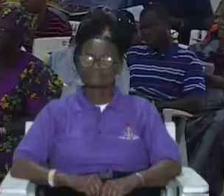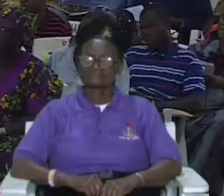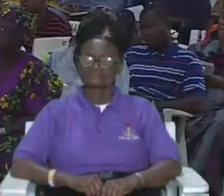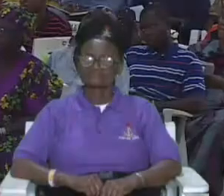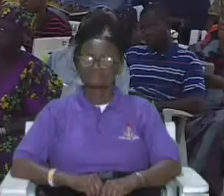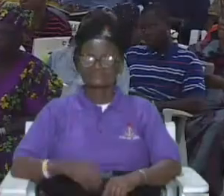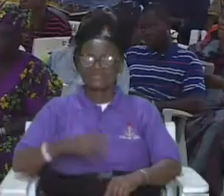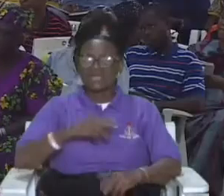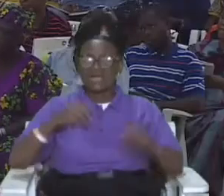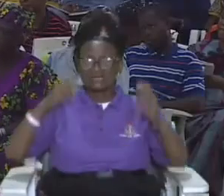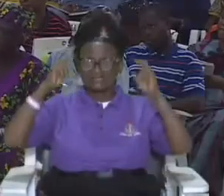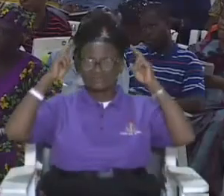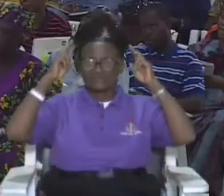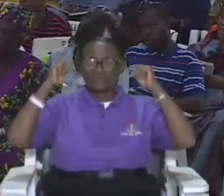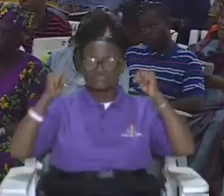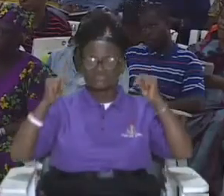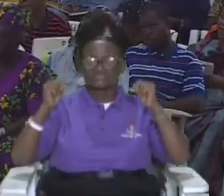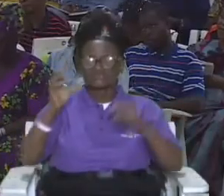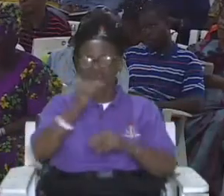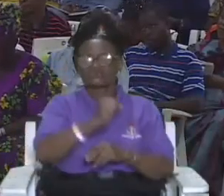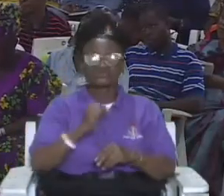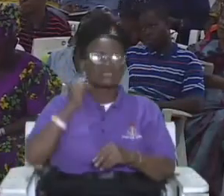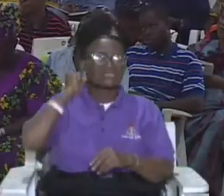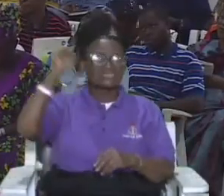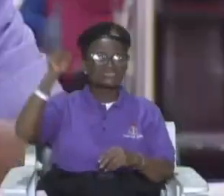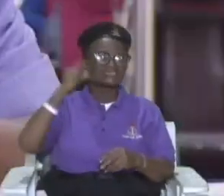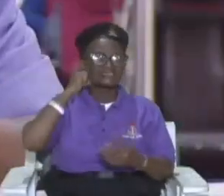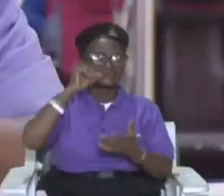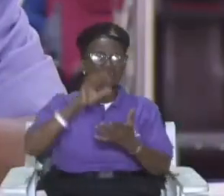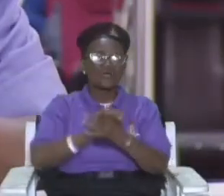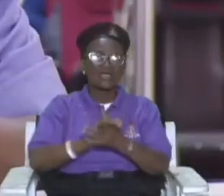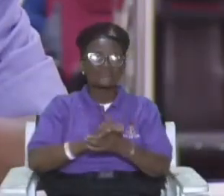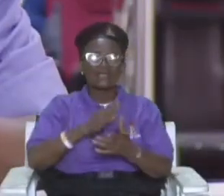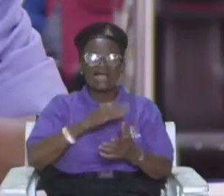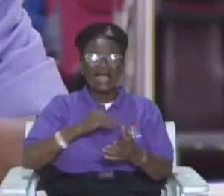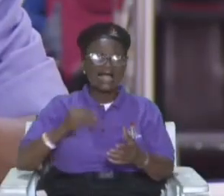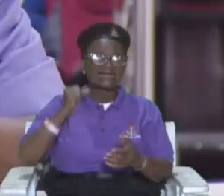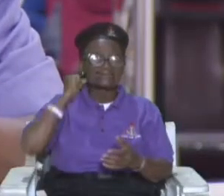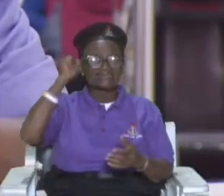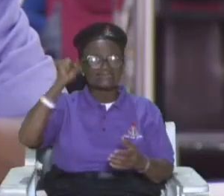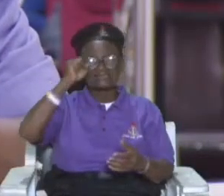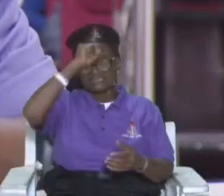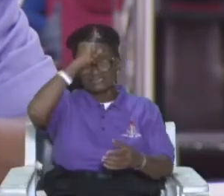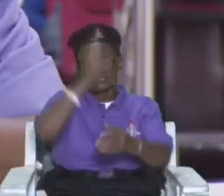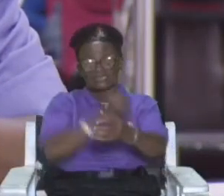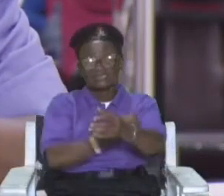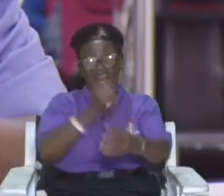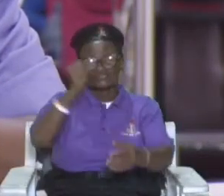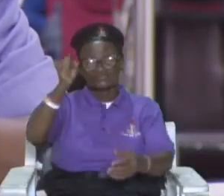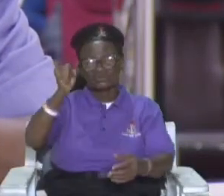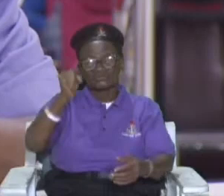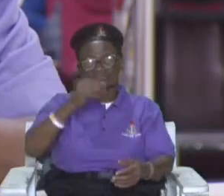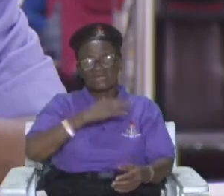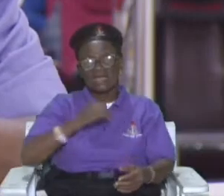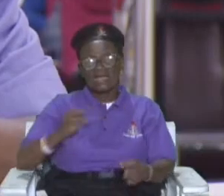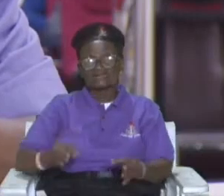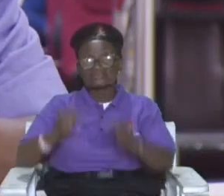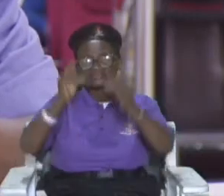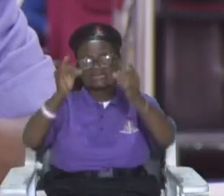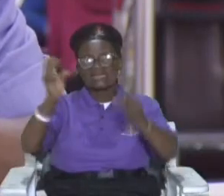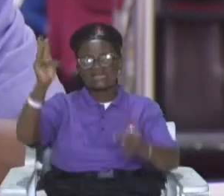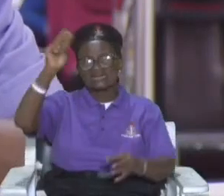And Moses took his wife and his sons and set them upon an